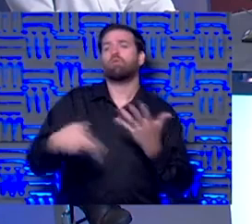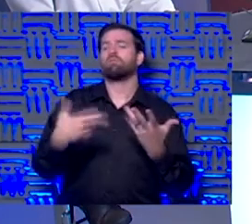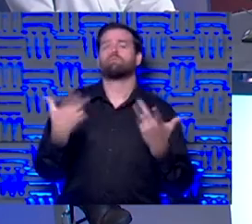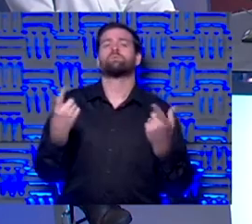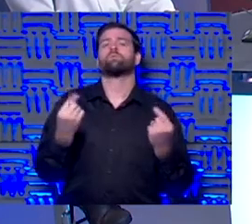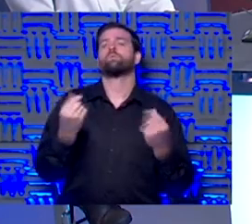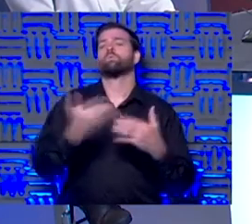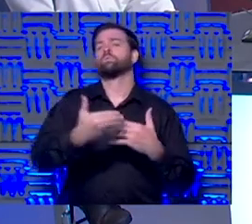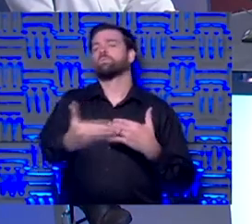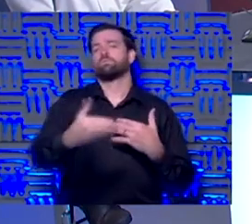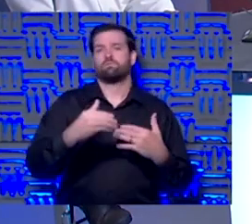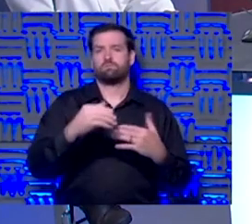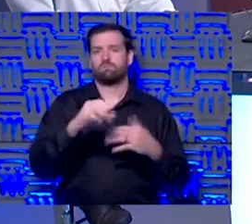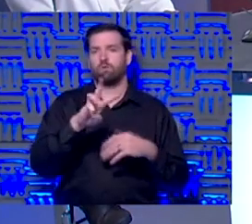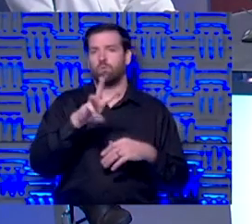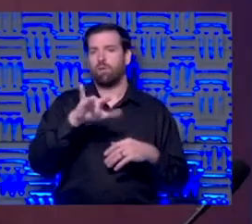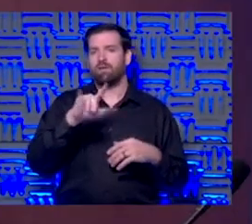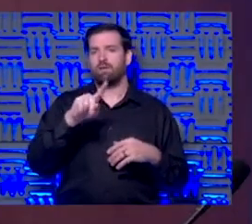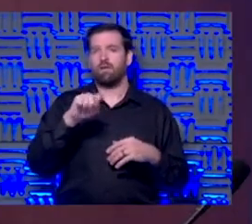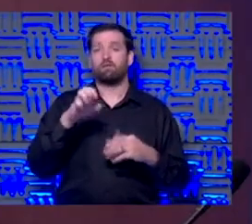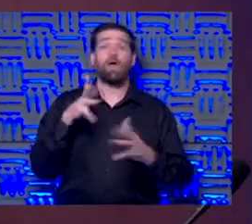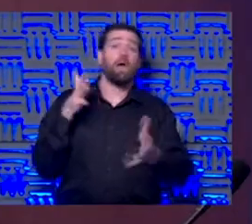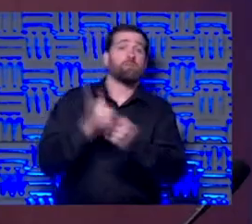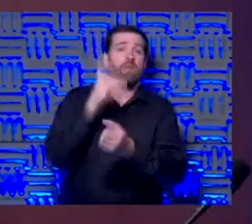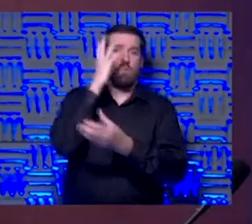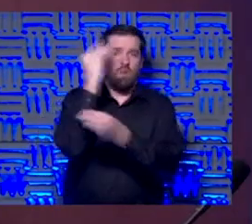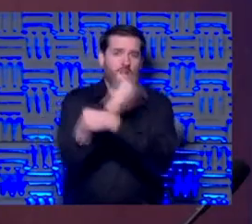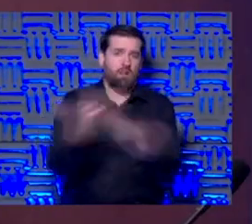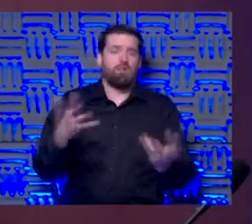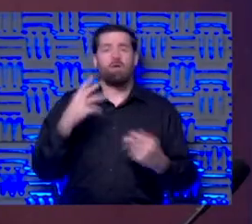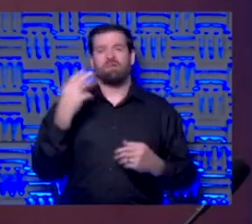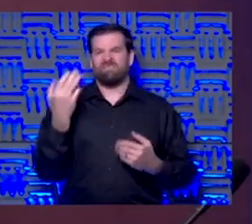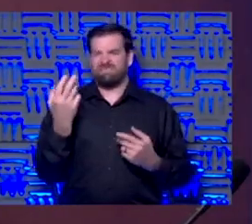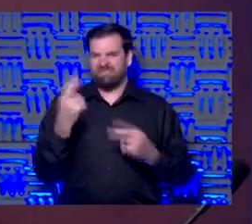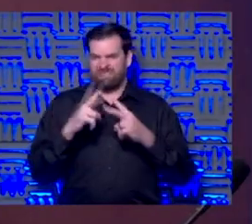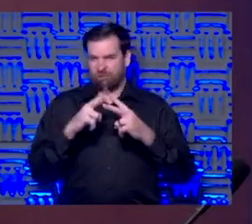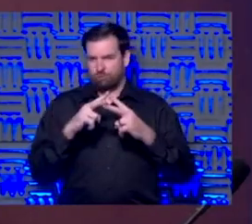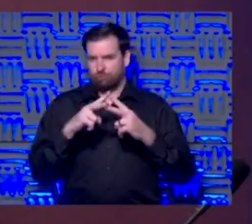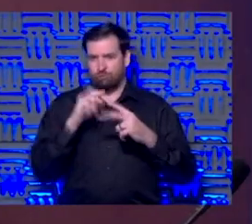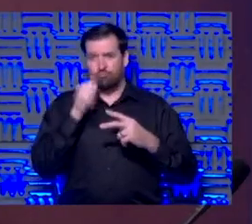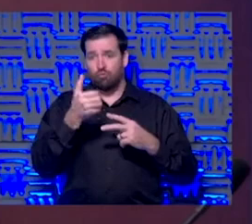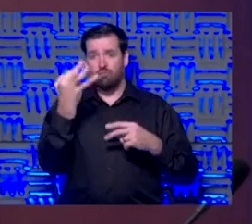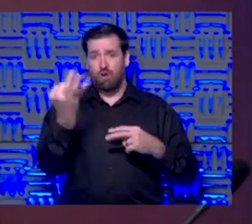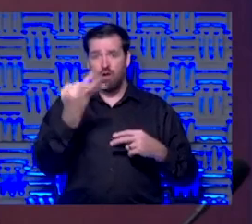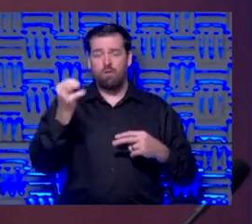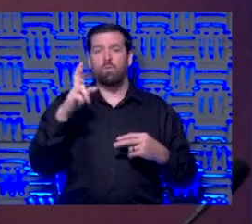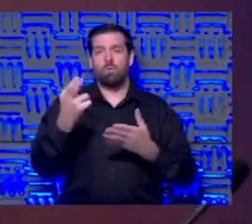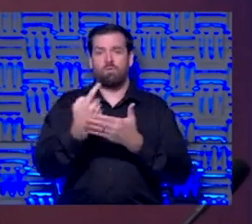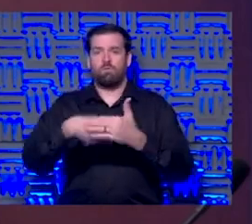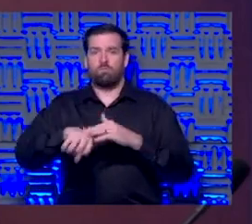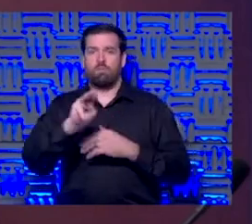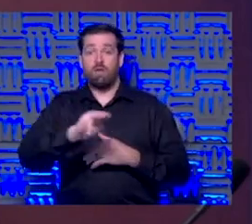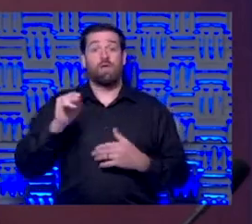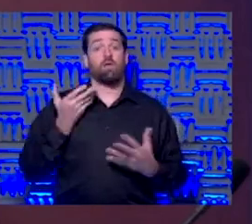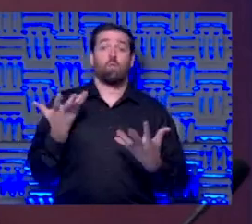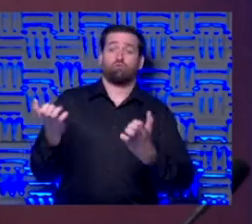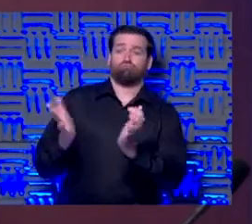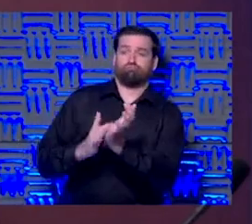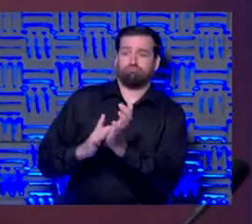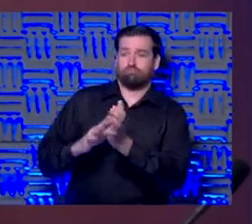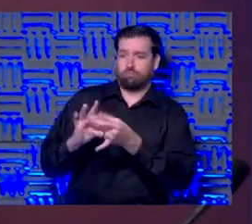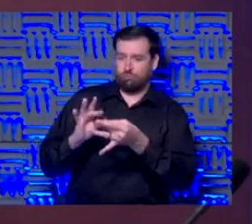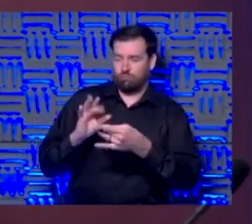Wyandotte. Again, we'll have updates either tomorrow or Monday on sort of how we decide on that as well. I have to shout out to our educators